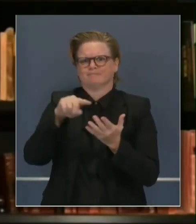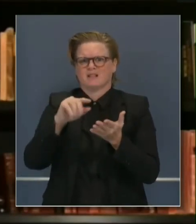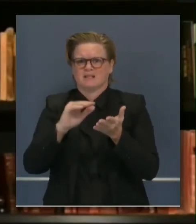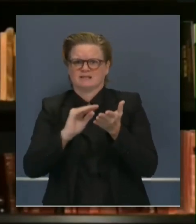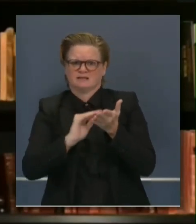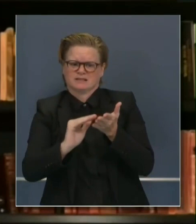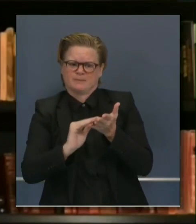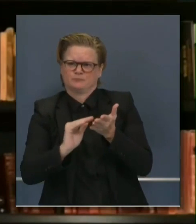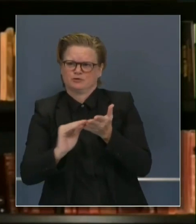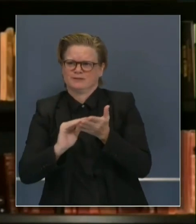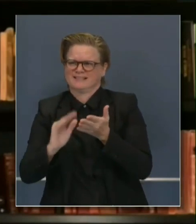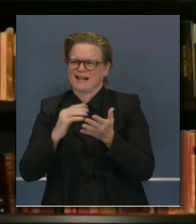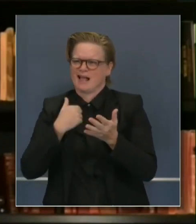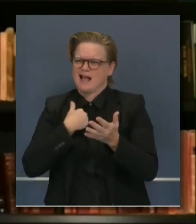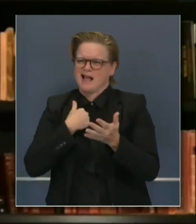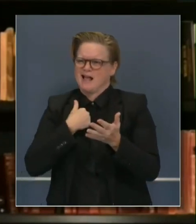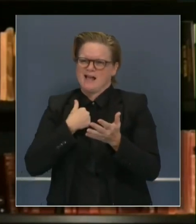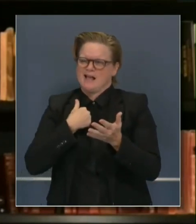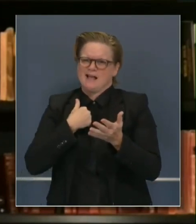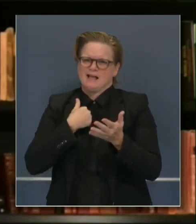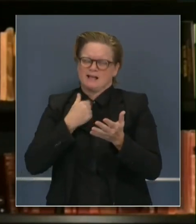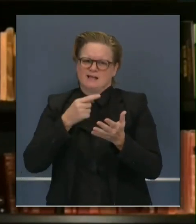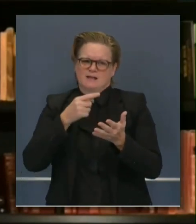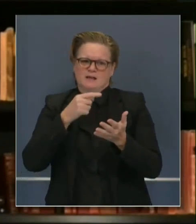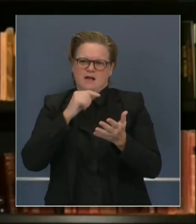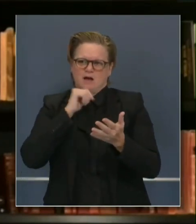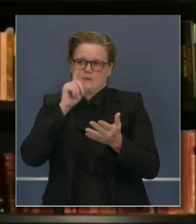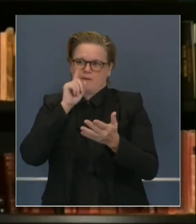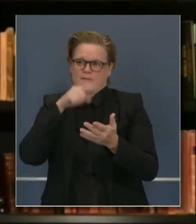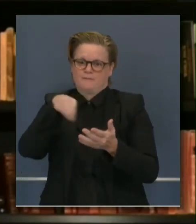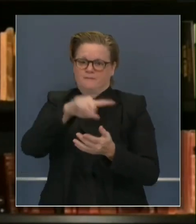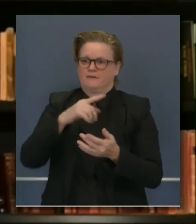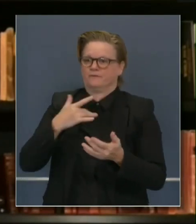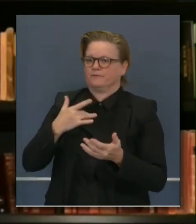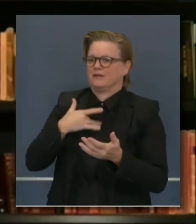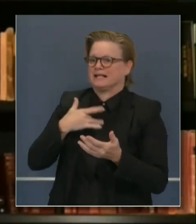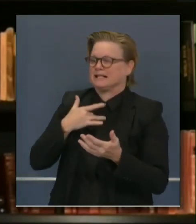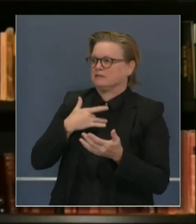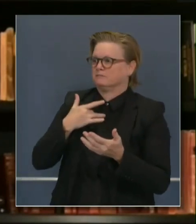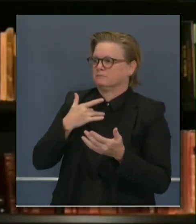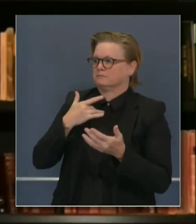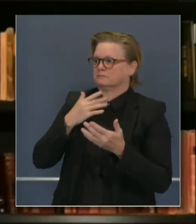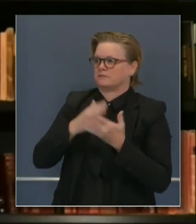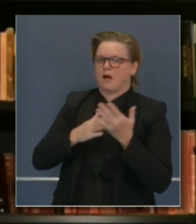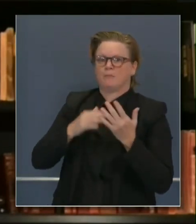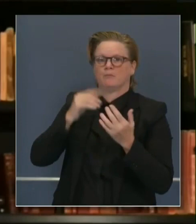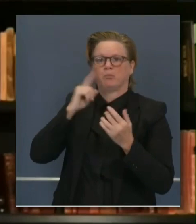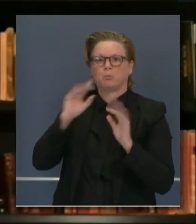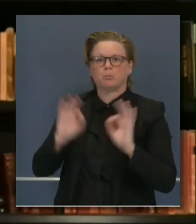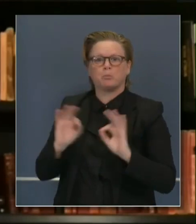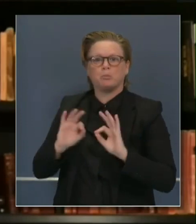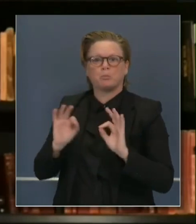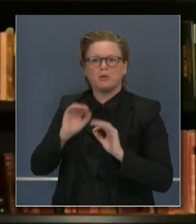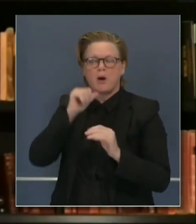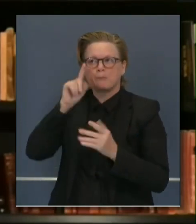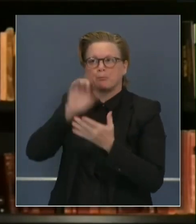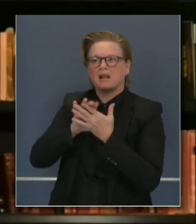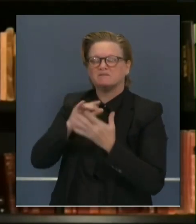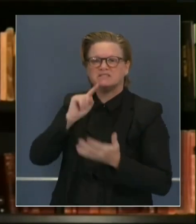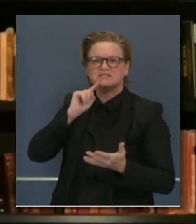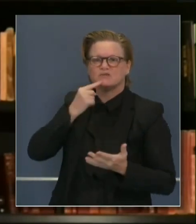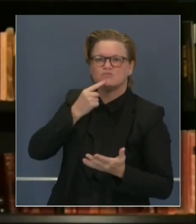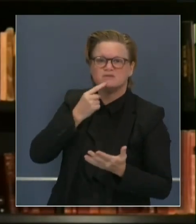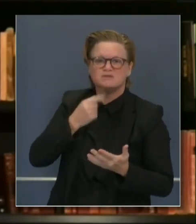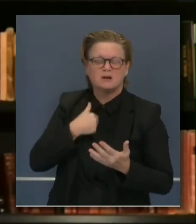believe this is a serious pandemic still, which is remarkable. Some that have expressed that actually tragically have come